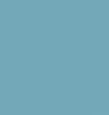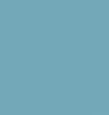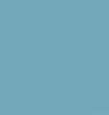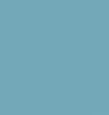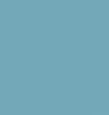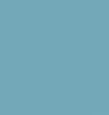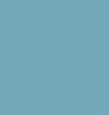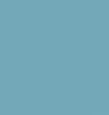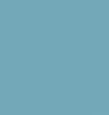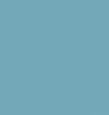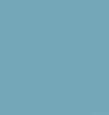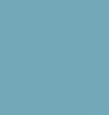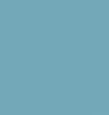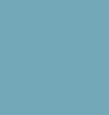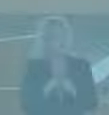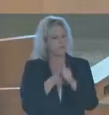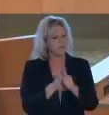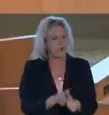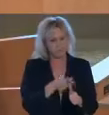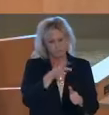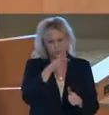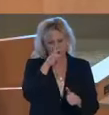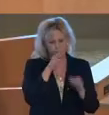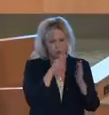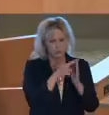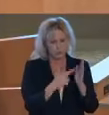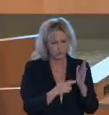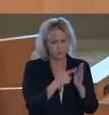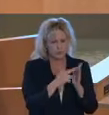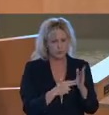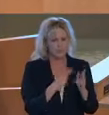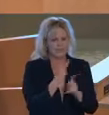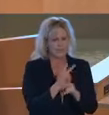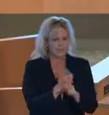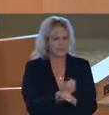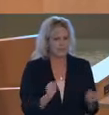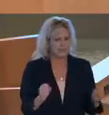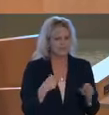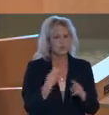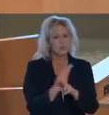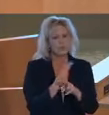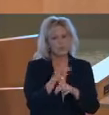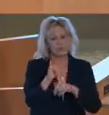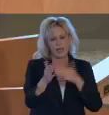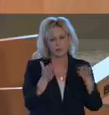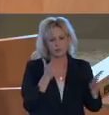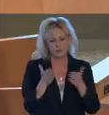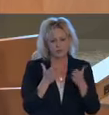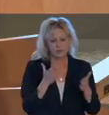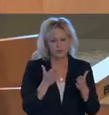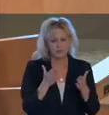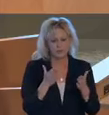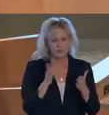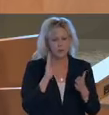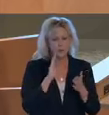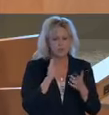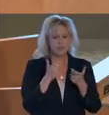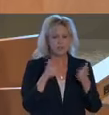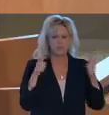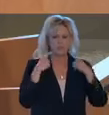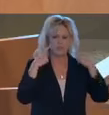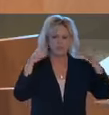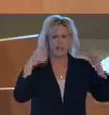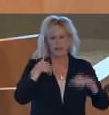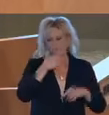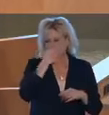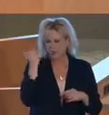we have checked and they're following all the strict protocols to keep us safe when we go use those services. And that's been, I think, a huge success. I